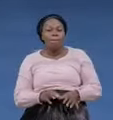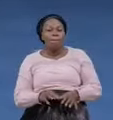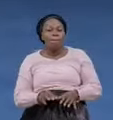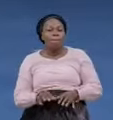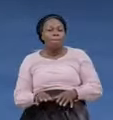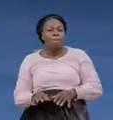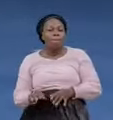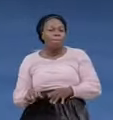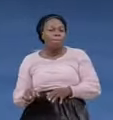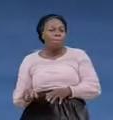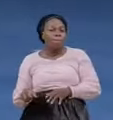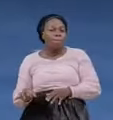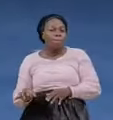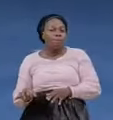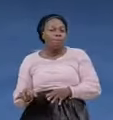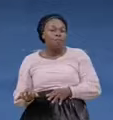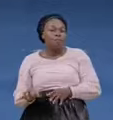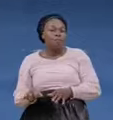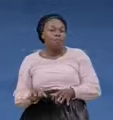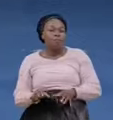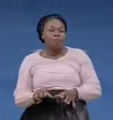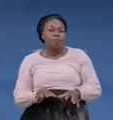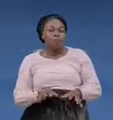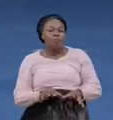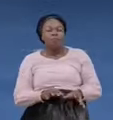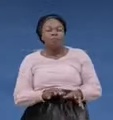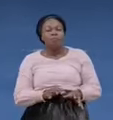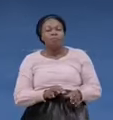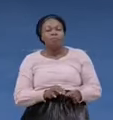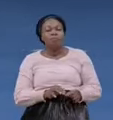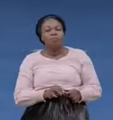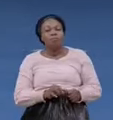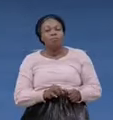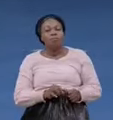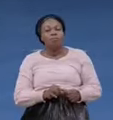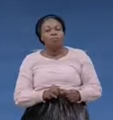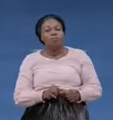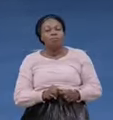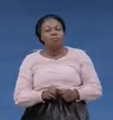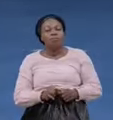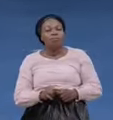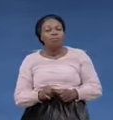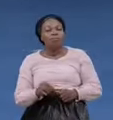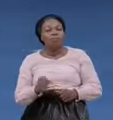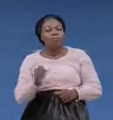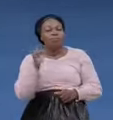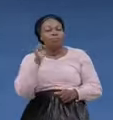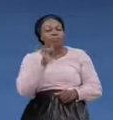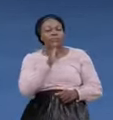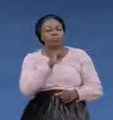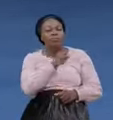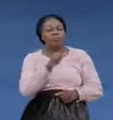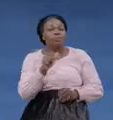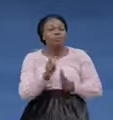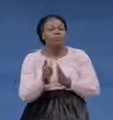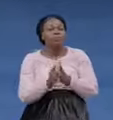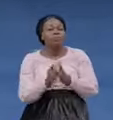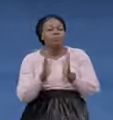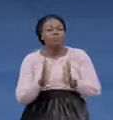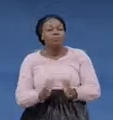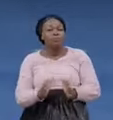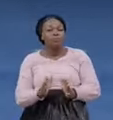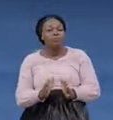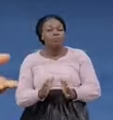an ideal nation concerning all the professions. Listen and be blessed. I'm a lawyer. I play a critical role in upholding the rule of